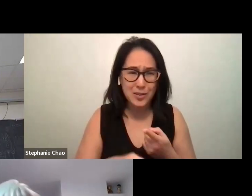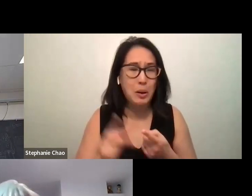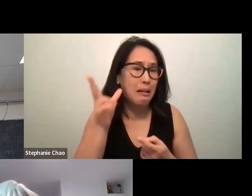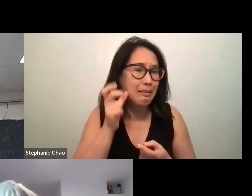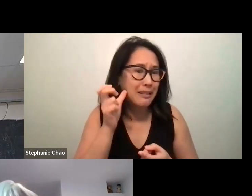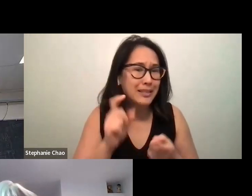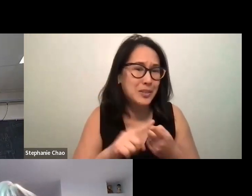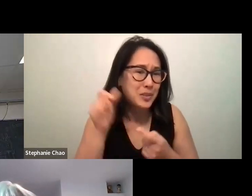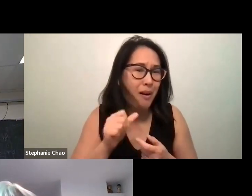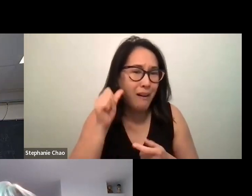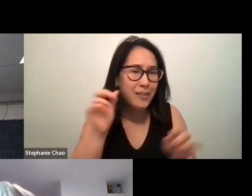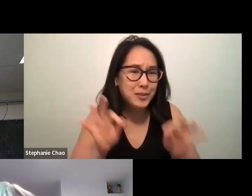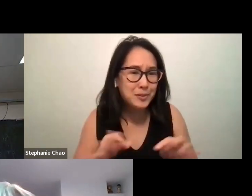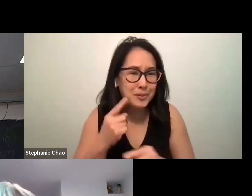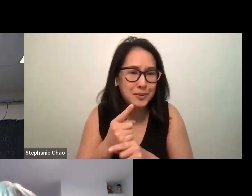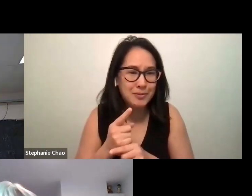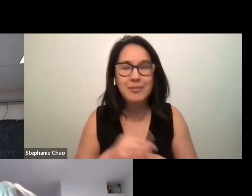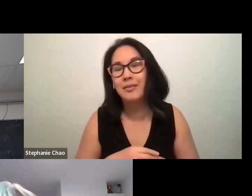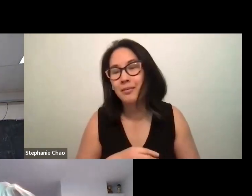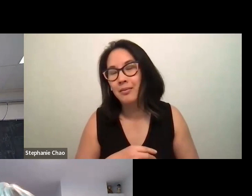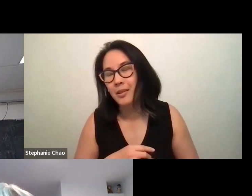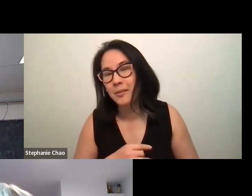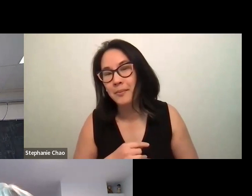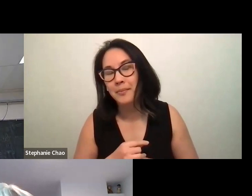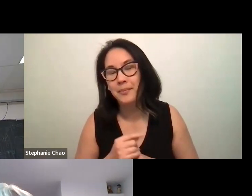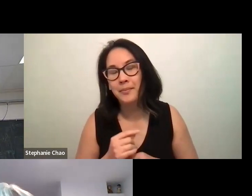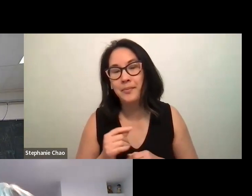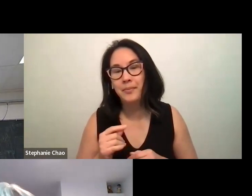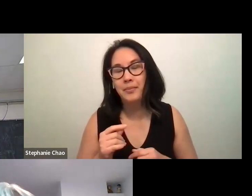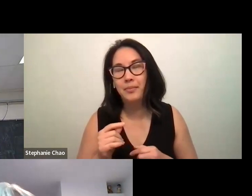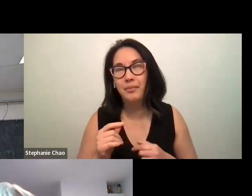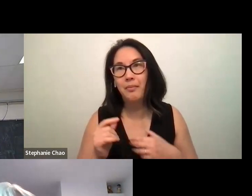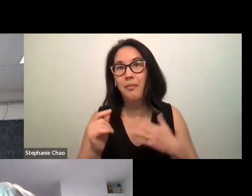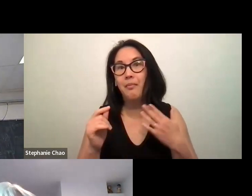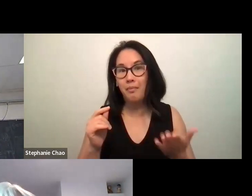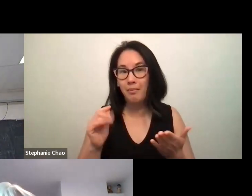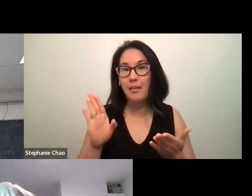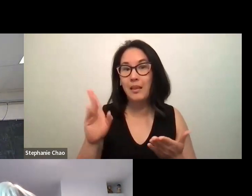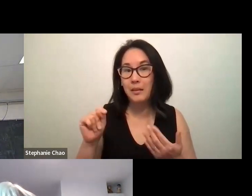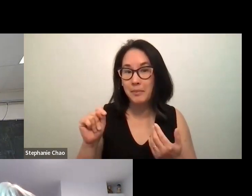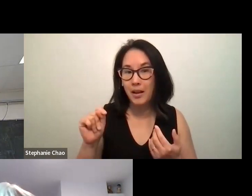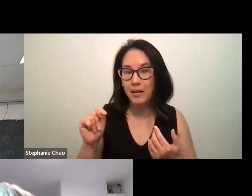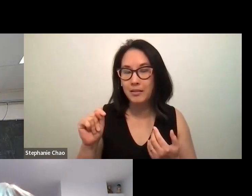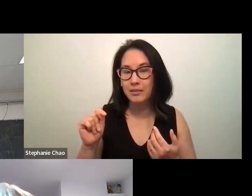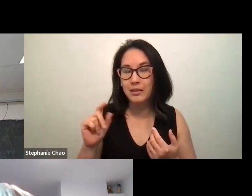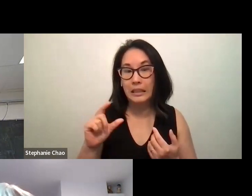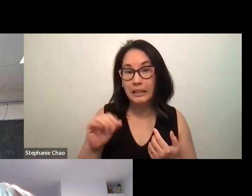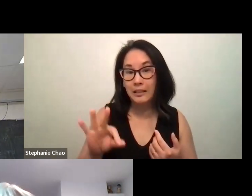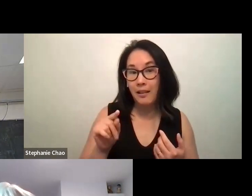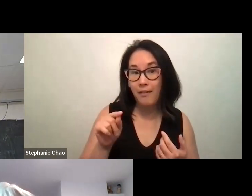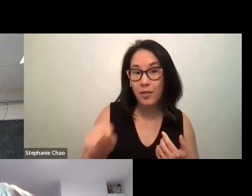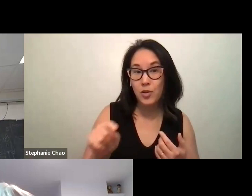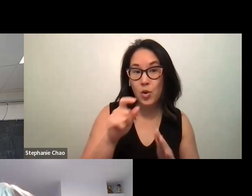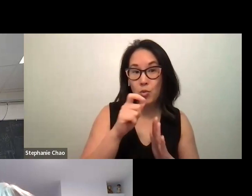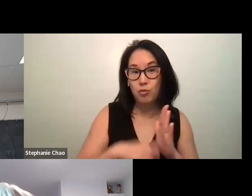to audio description. But then the question would be, well, now, if you wrote a comic now that